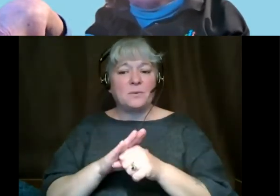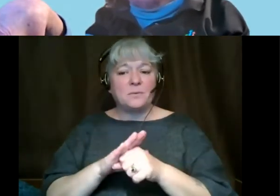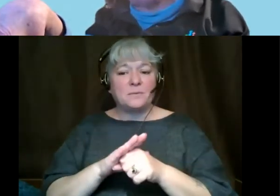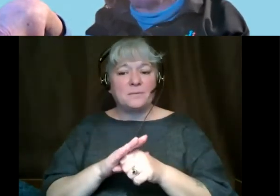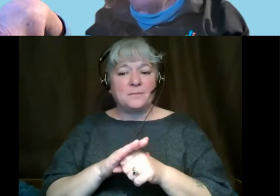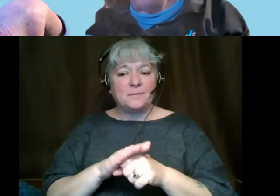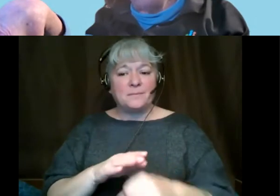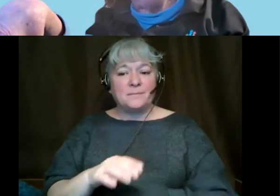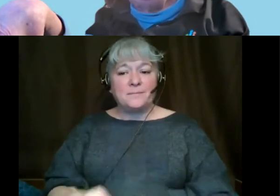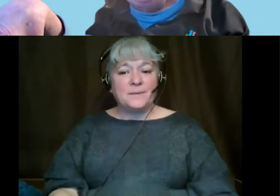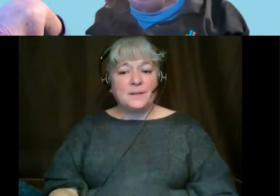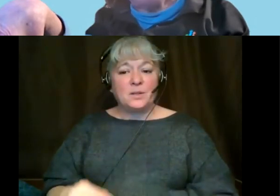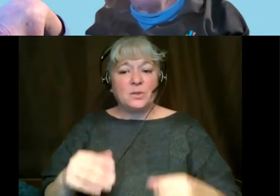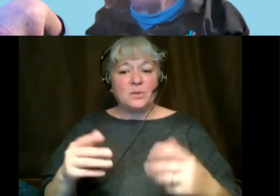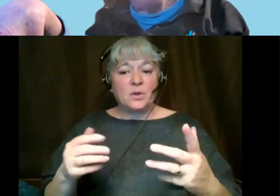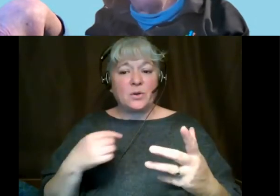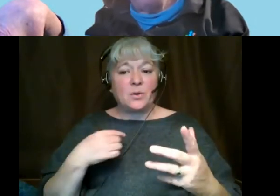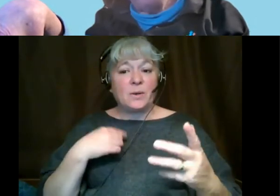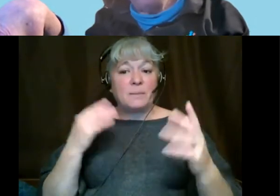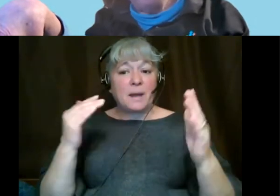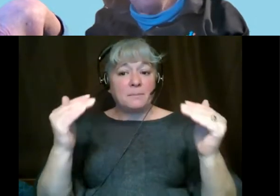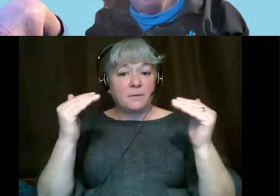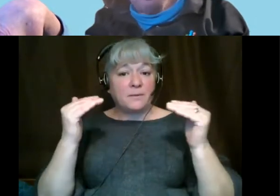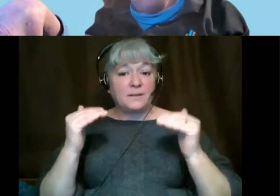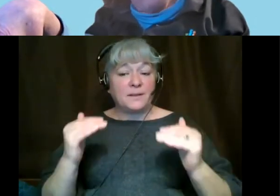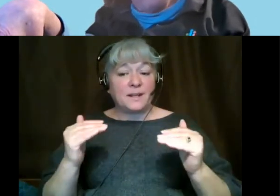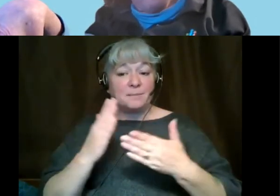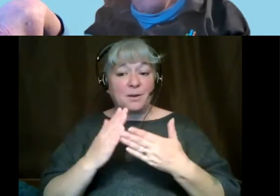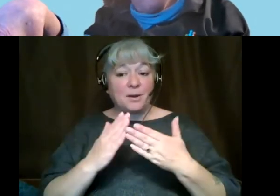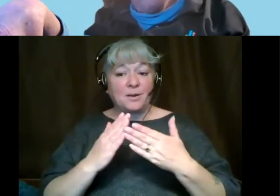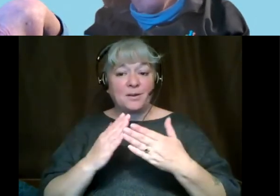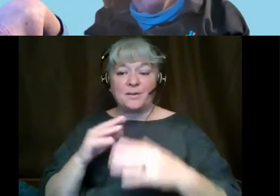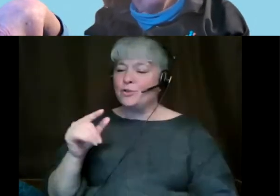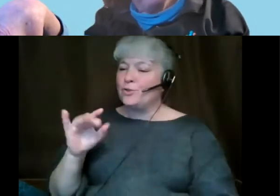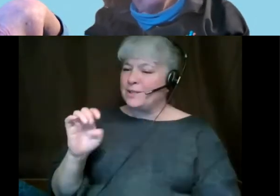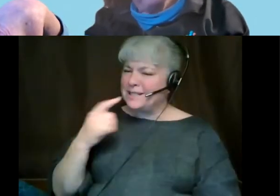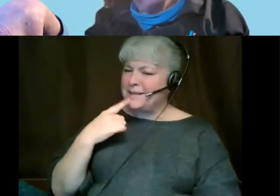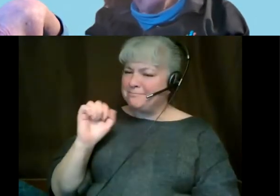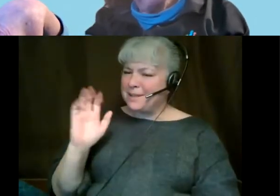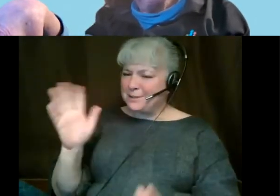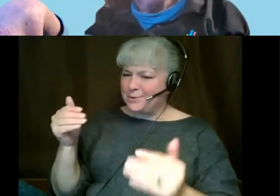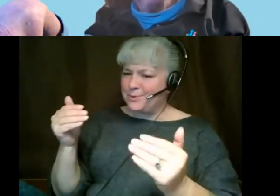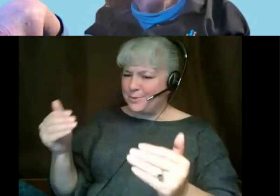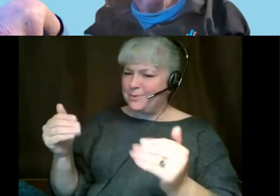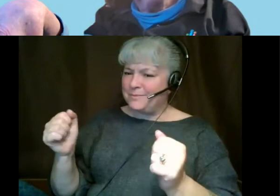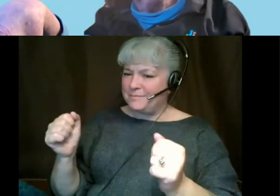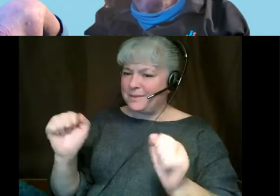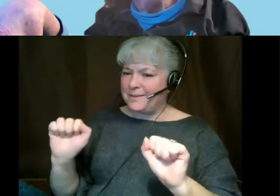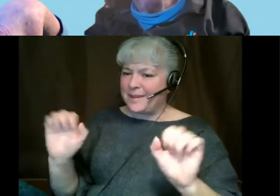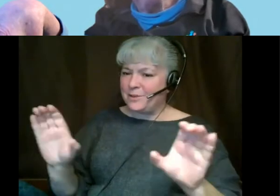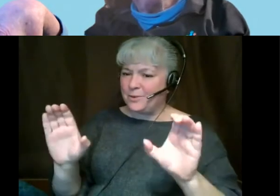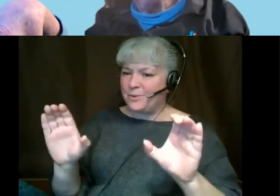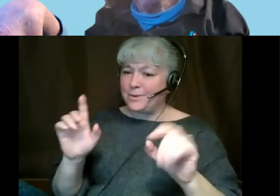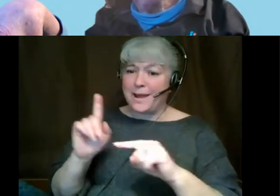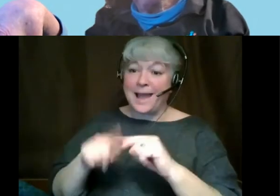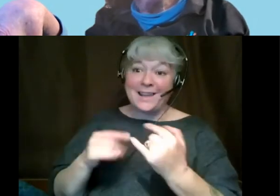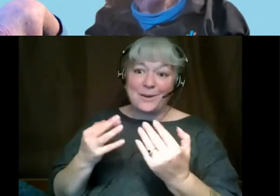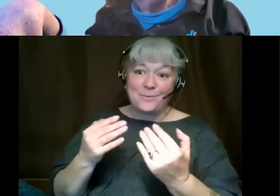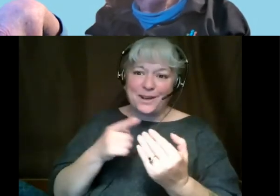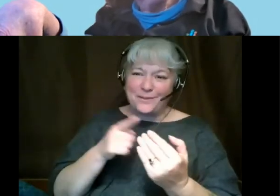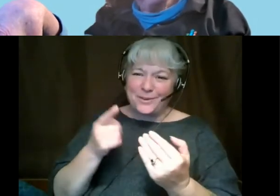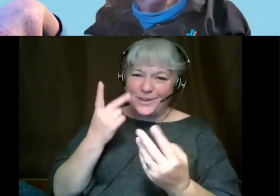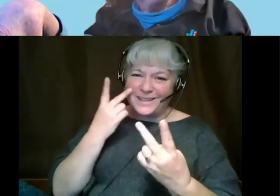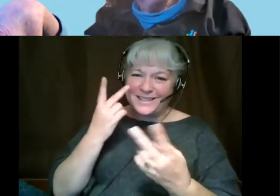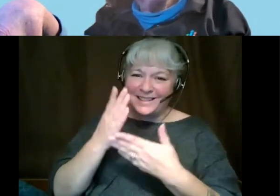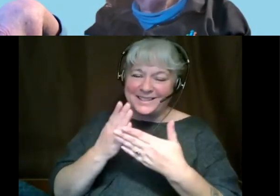the next part? Sure. Yeah, we can do that. And I can't wait for you guys to see some of the